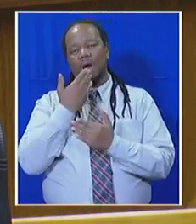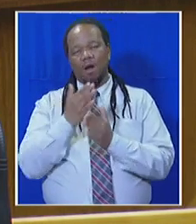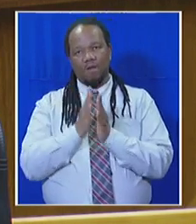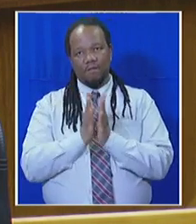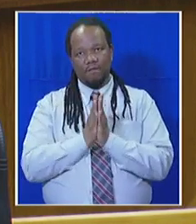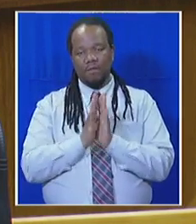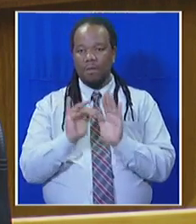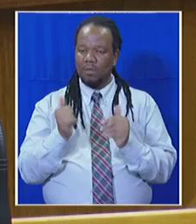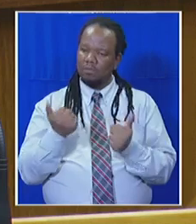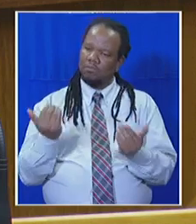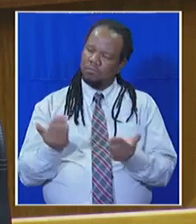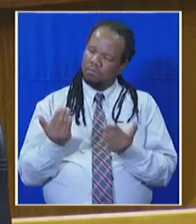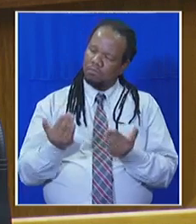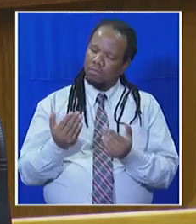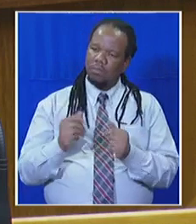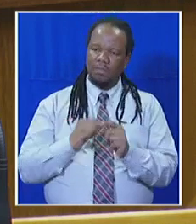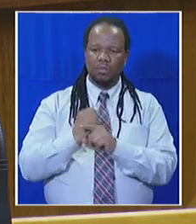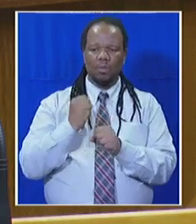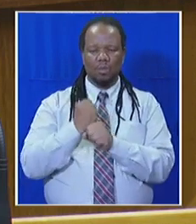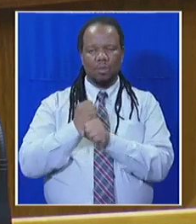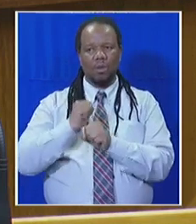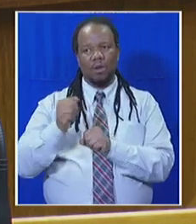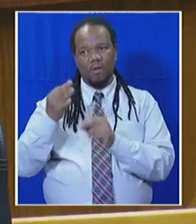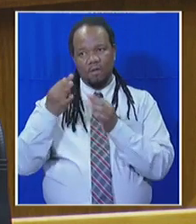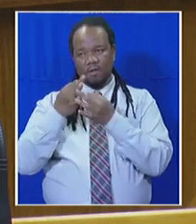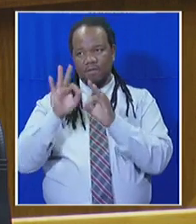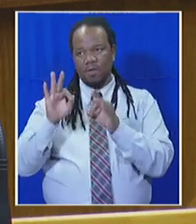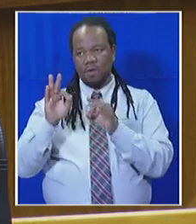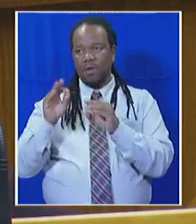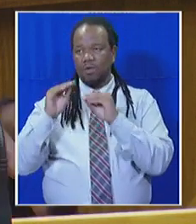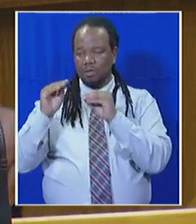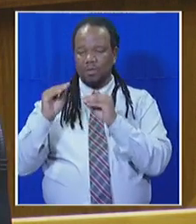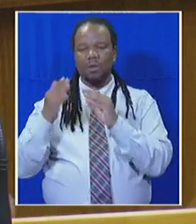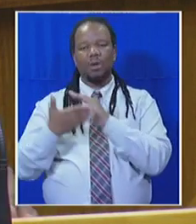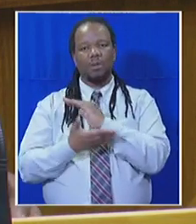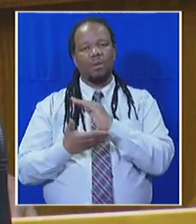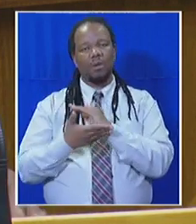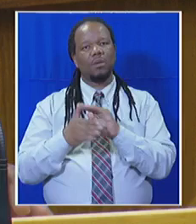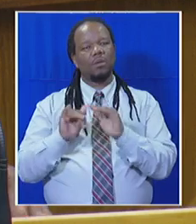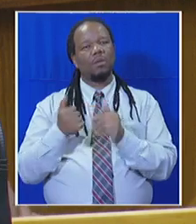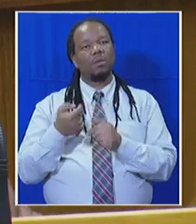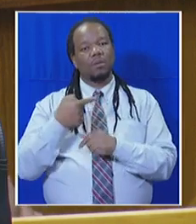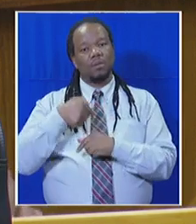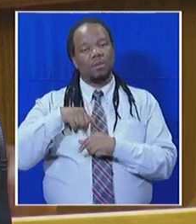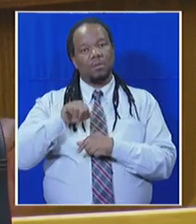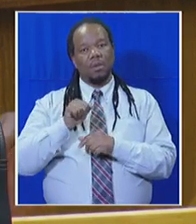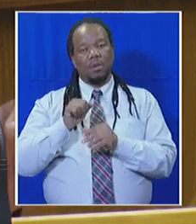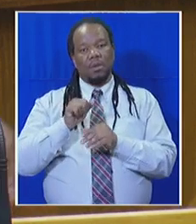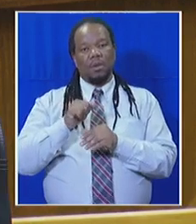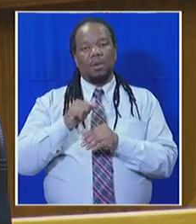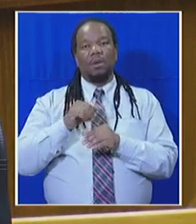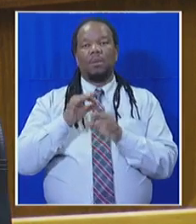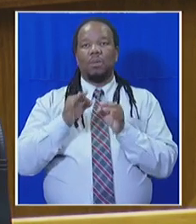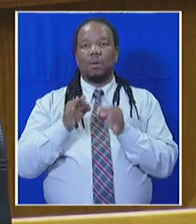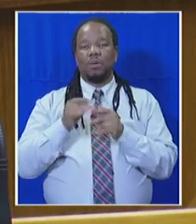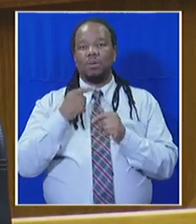free education in our country, and we believe that this is possible. Again, the National Freedom Party says that the National